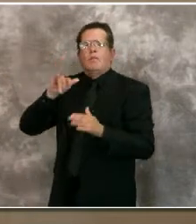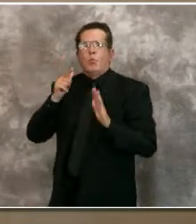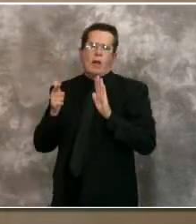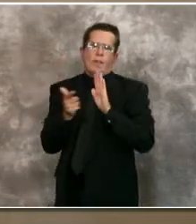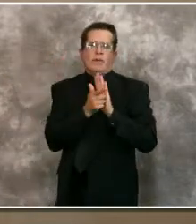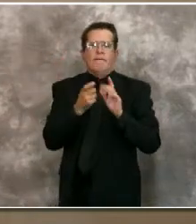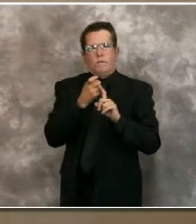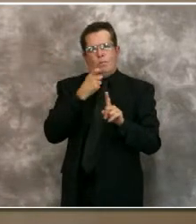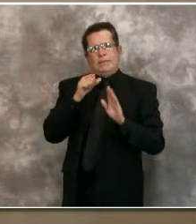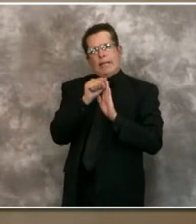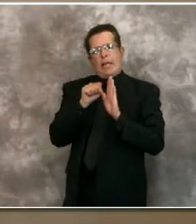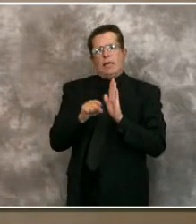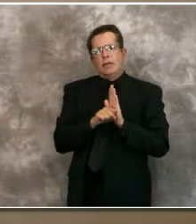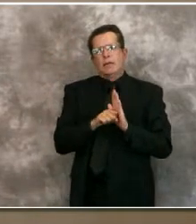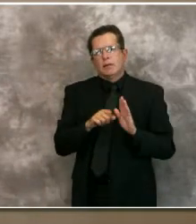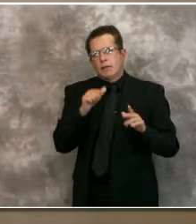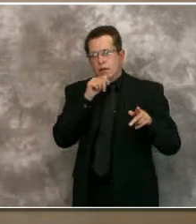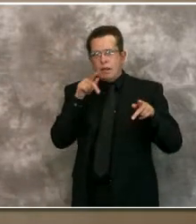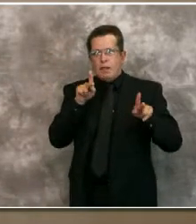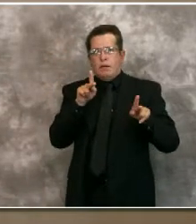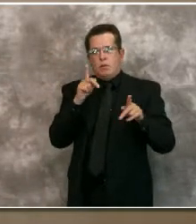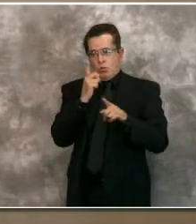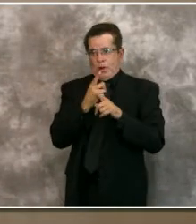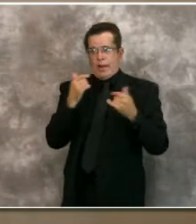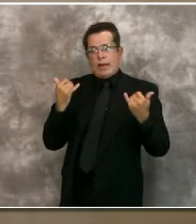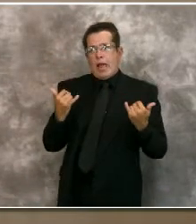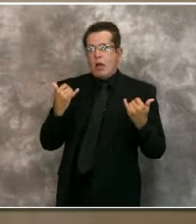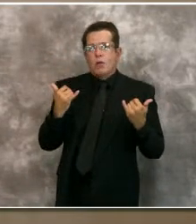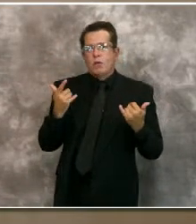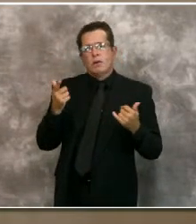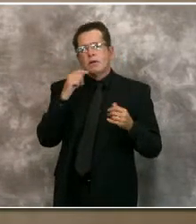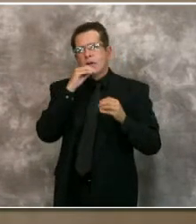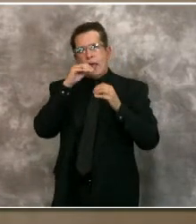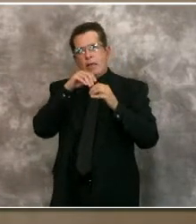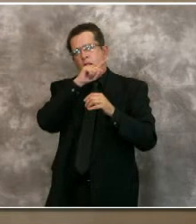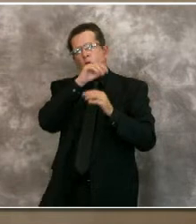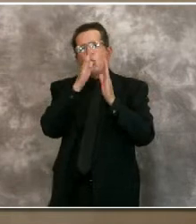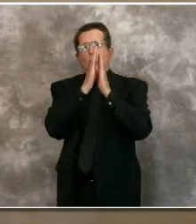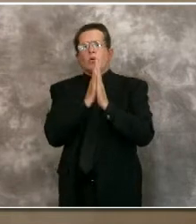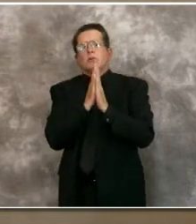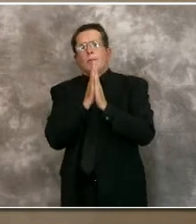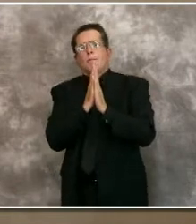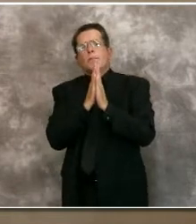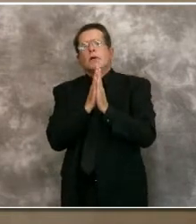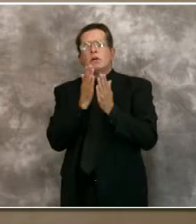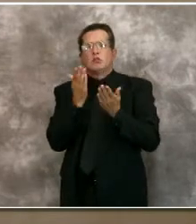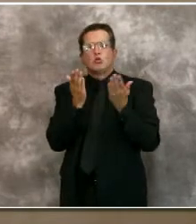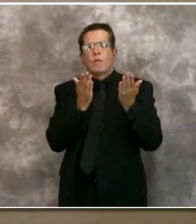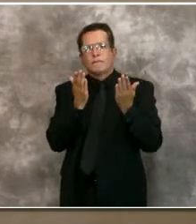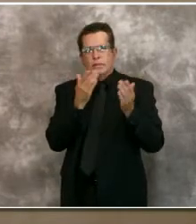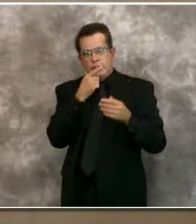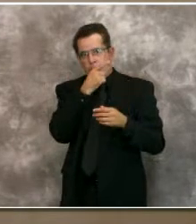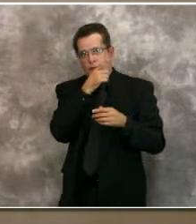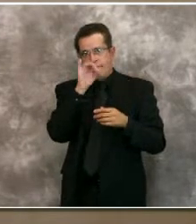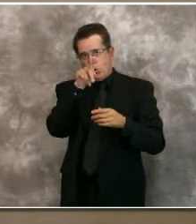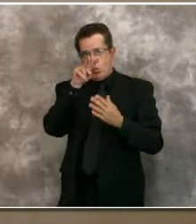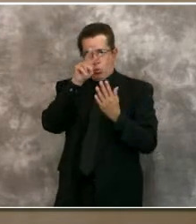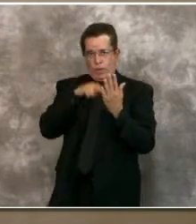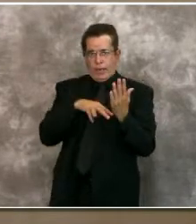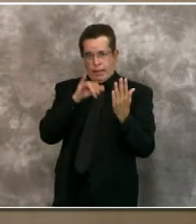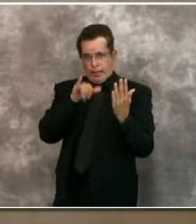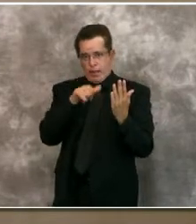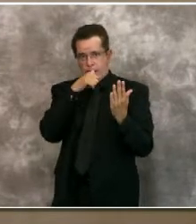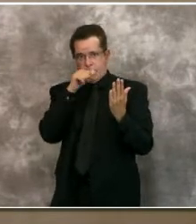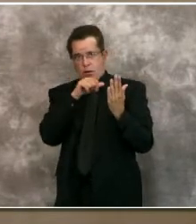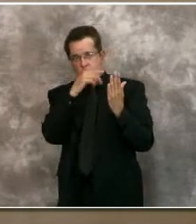state. Now, that currently is not found in the worship service. If you've read that document, you will